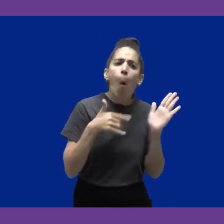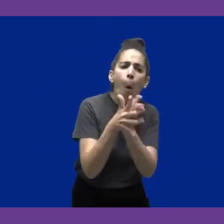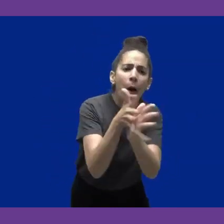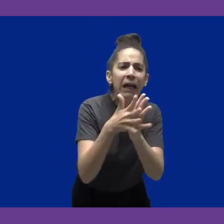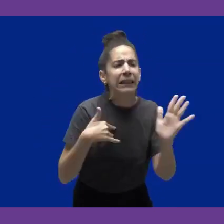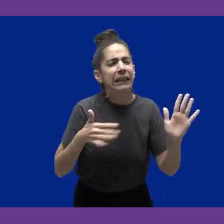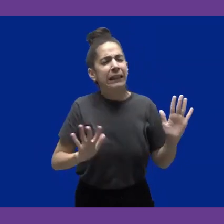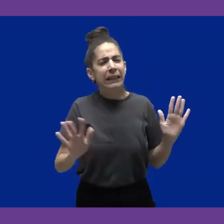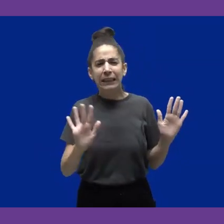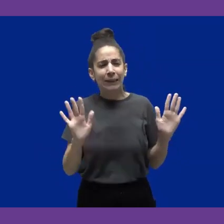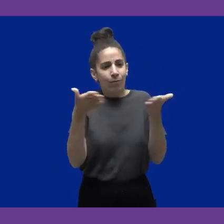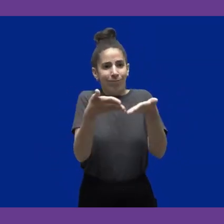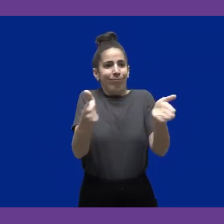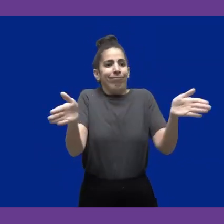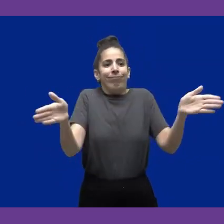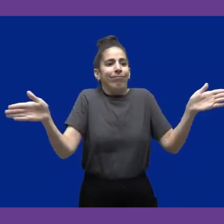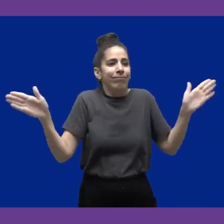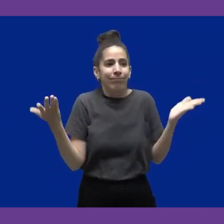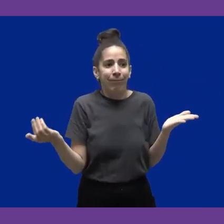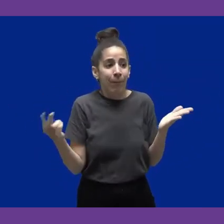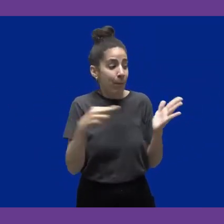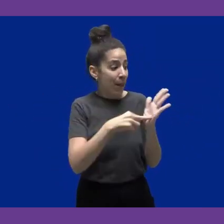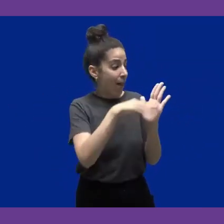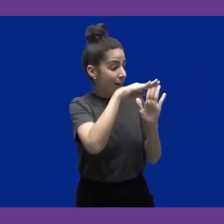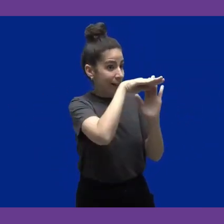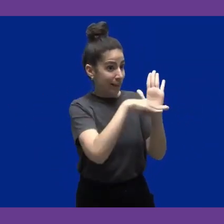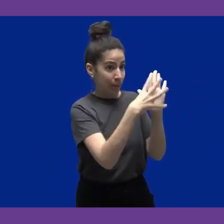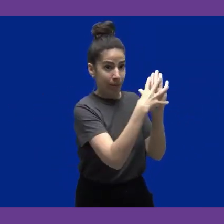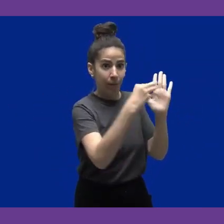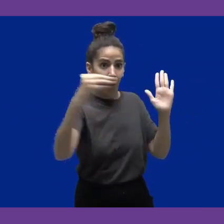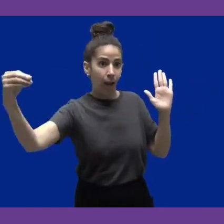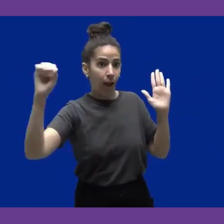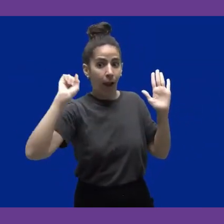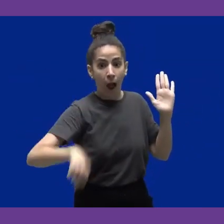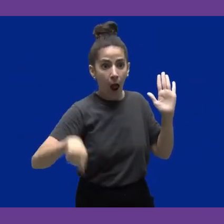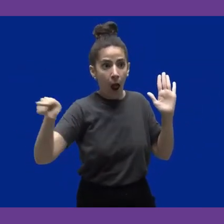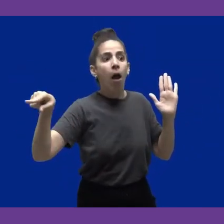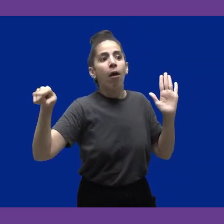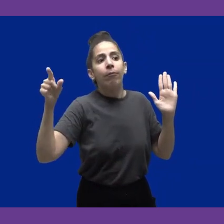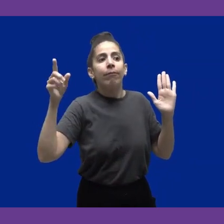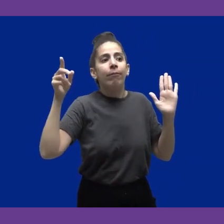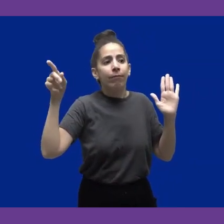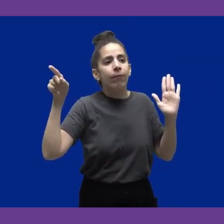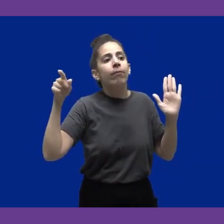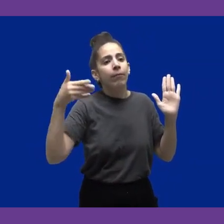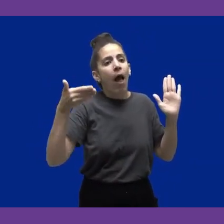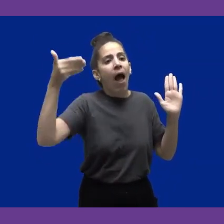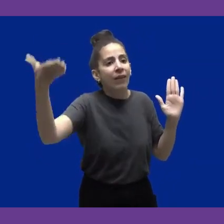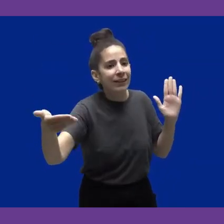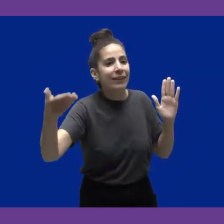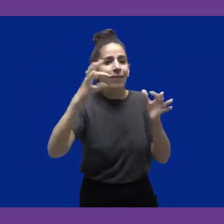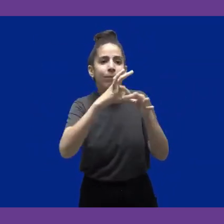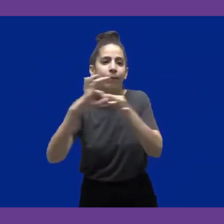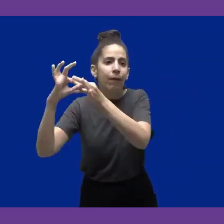interpret that directive is the Court of Justice of the European Union. So I I